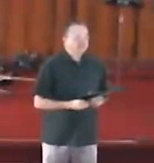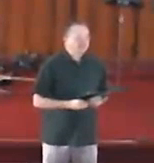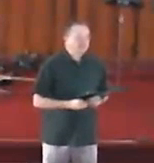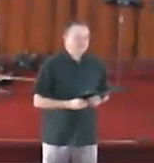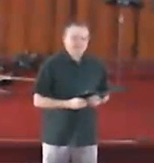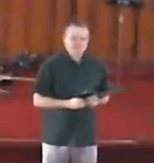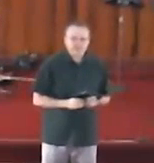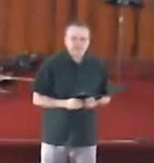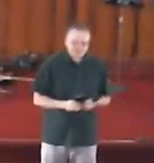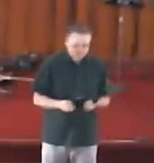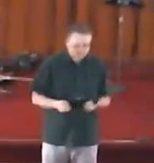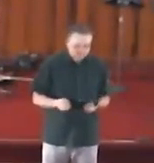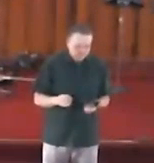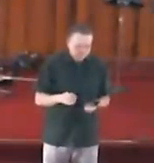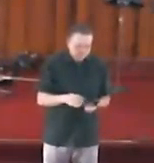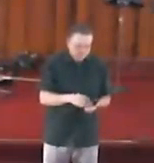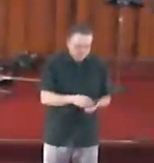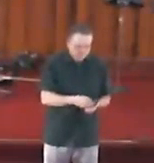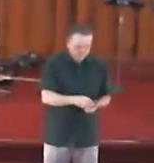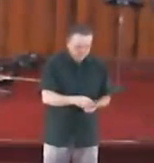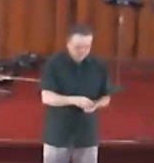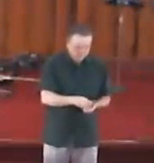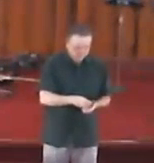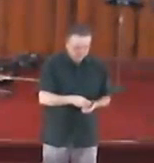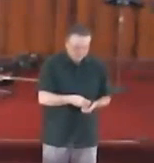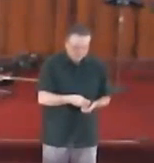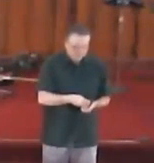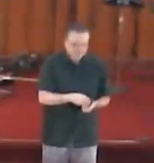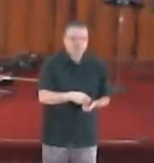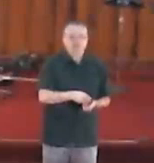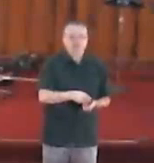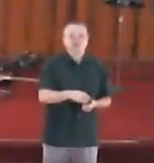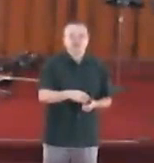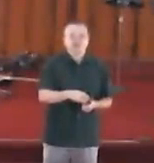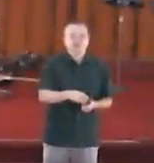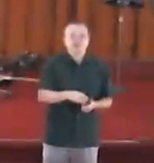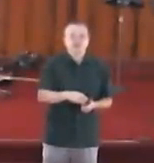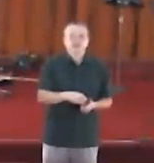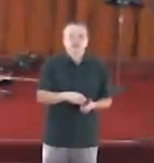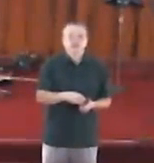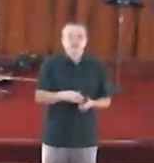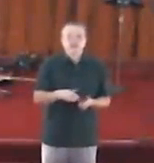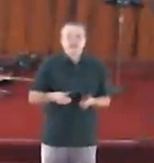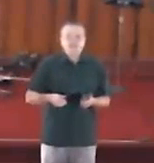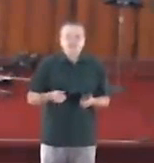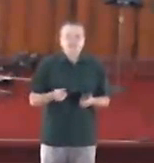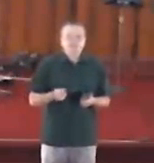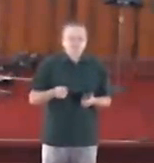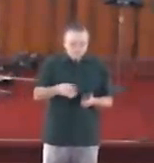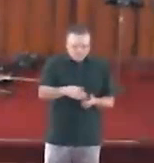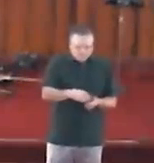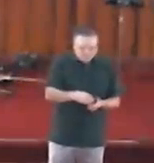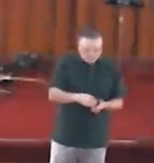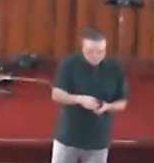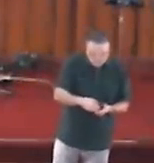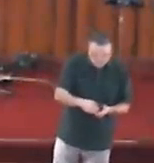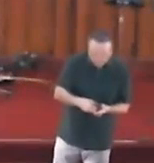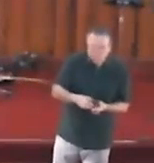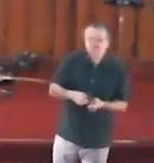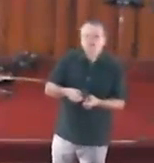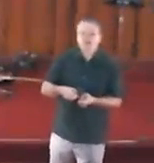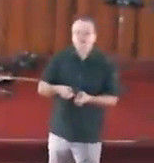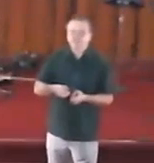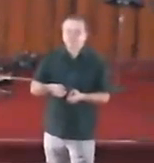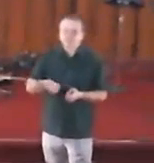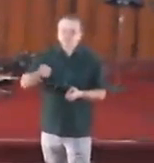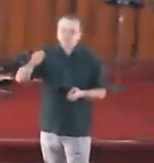lo que vamos a estar hablando hoy. We're going to be speaking about the power of the Holy Spirit today. Y el Espíritu